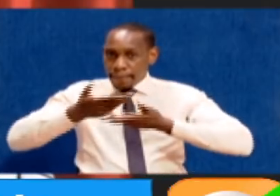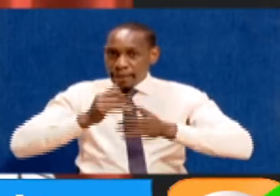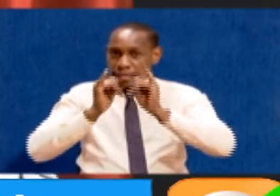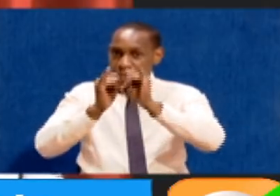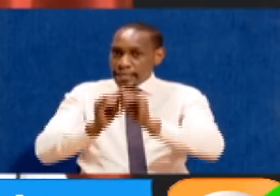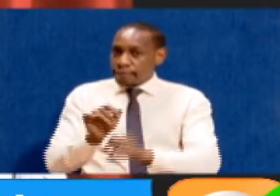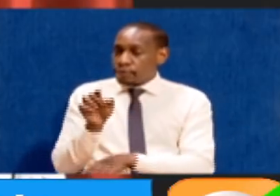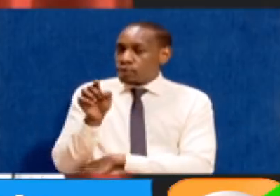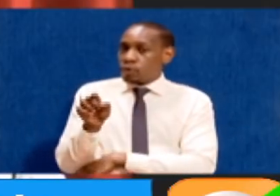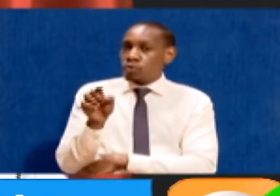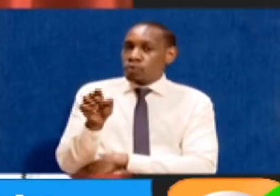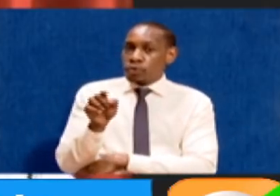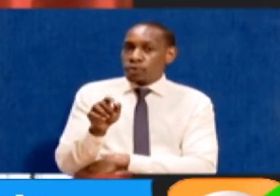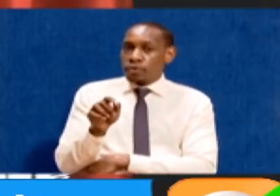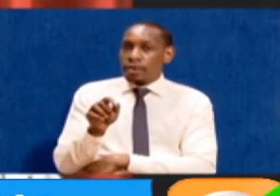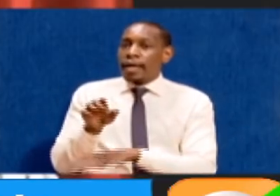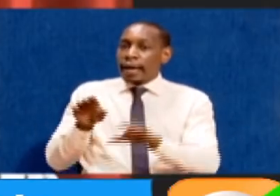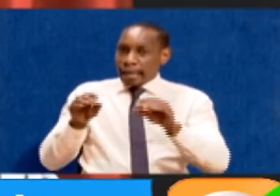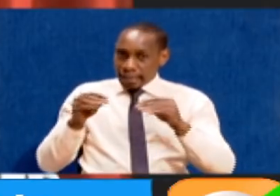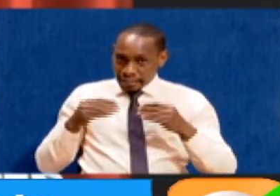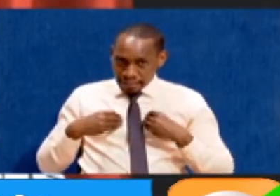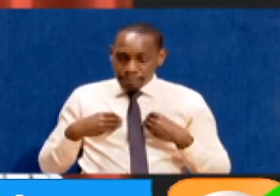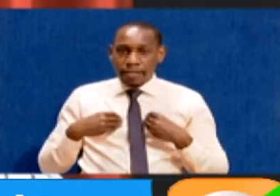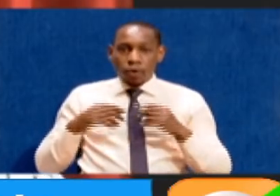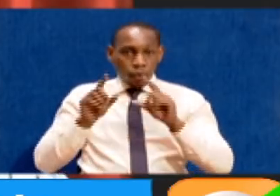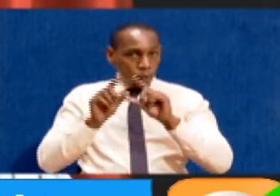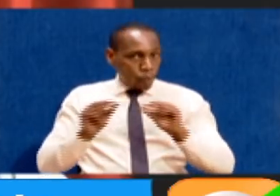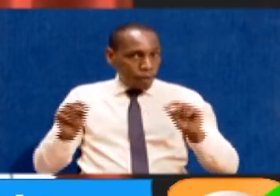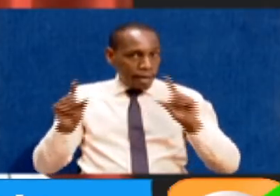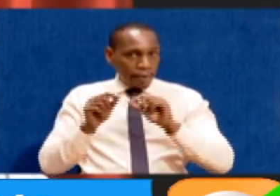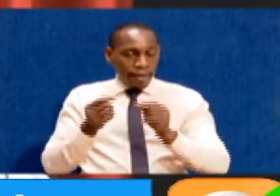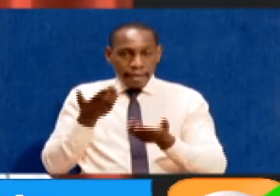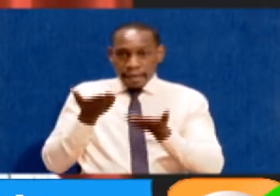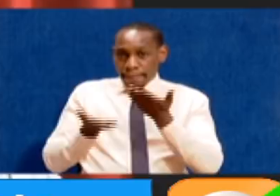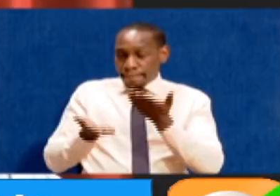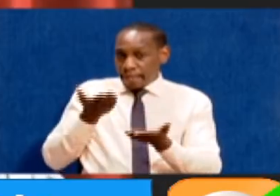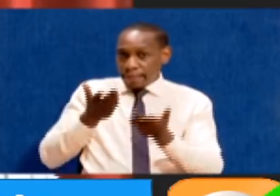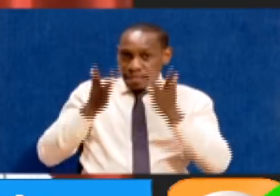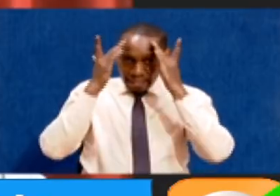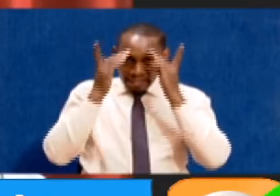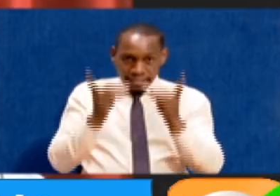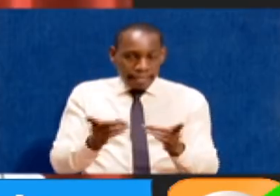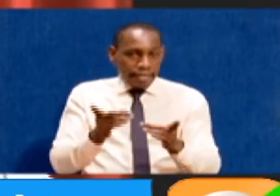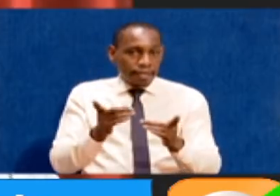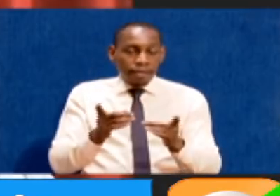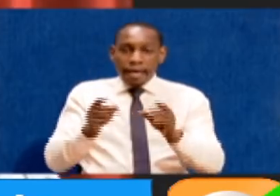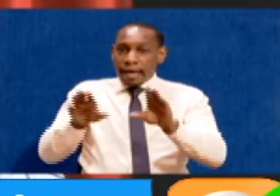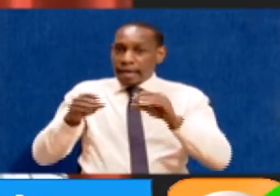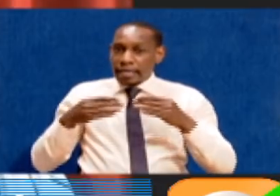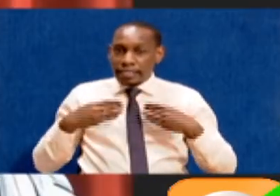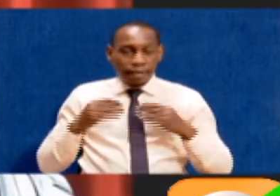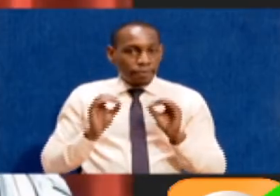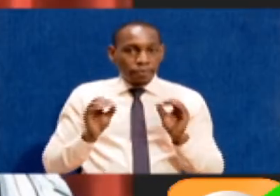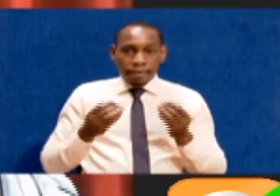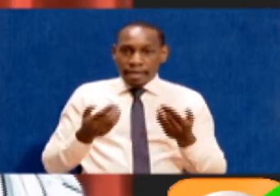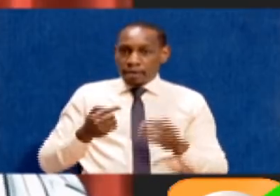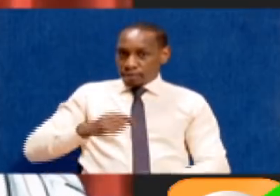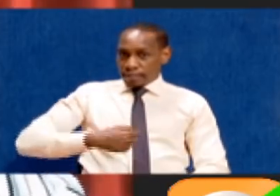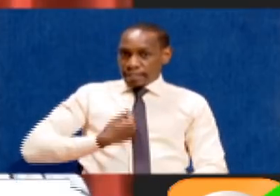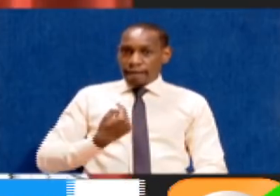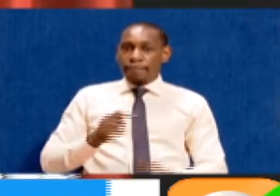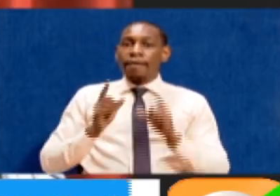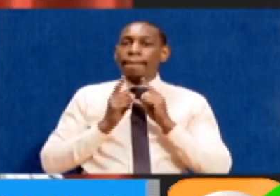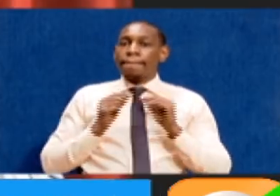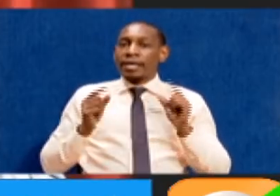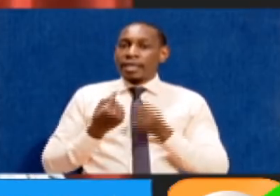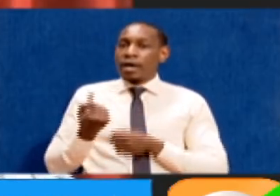this individual will receive that, or will decide not to receive. You see, as a pastor, I